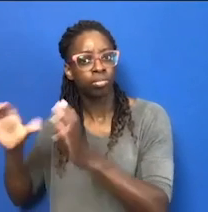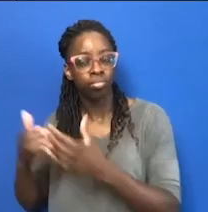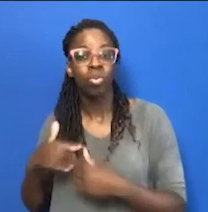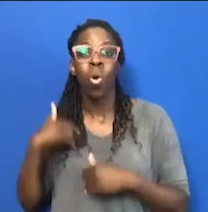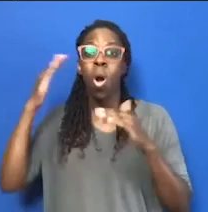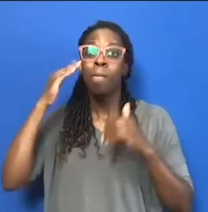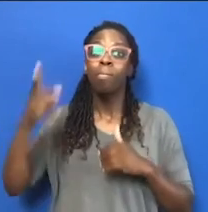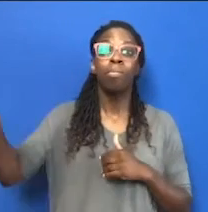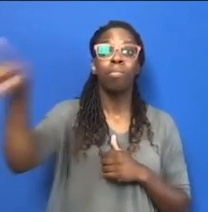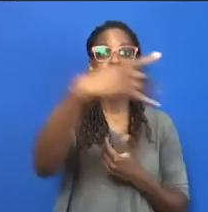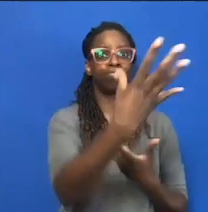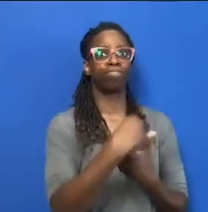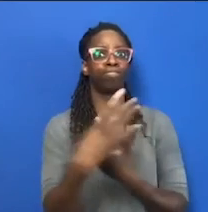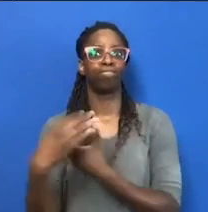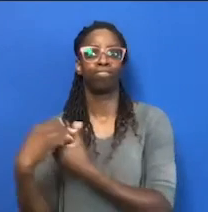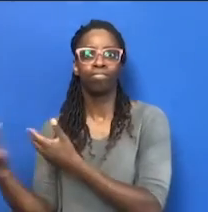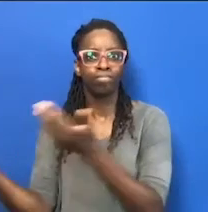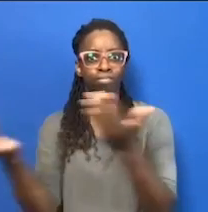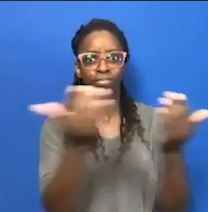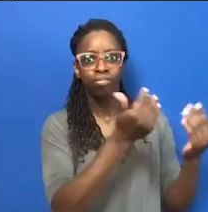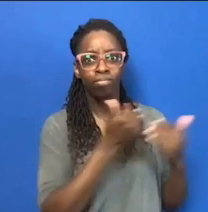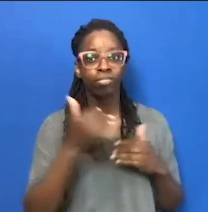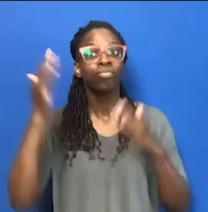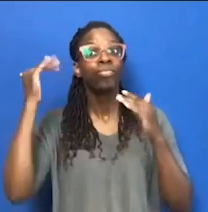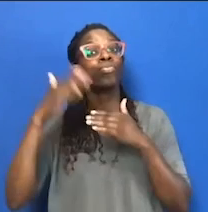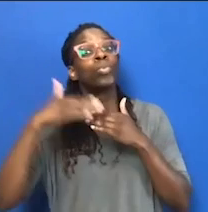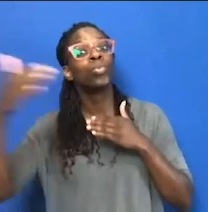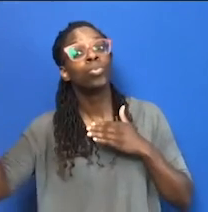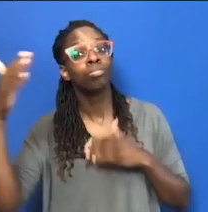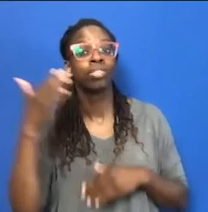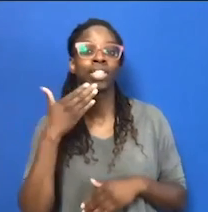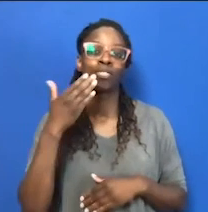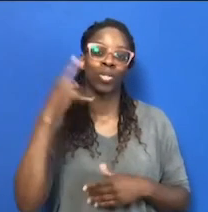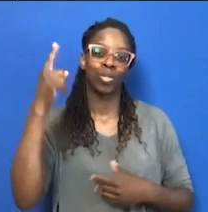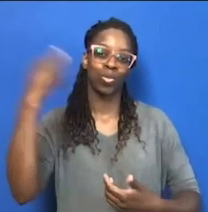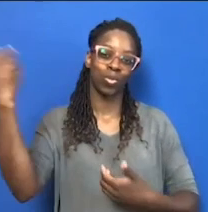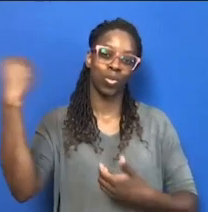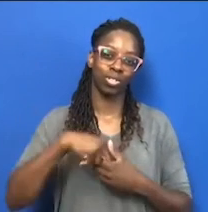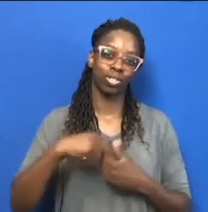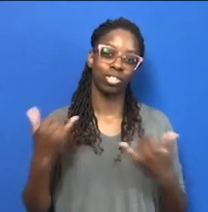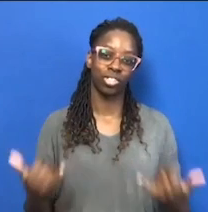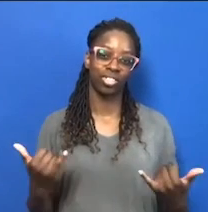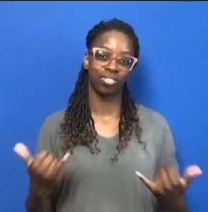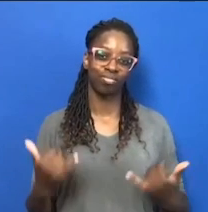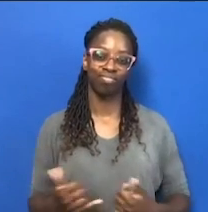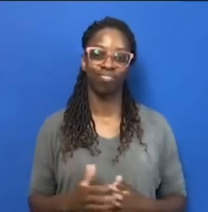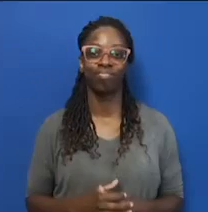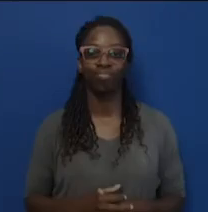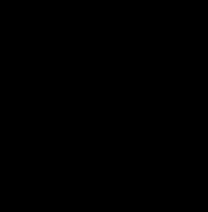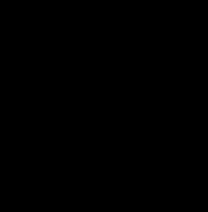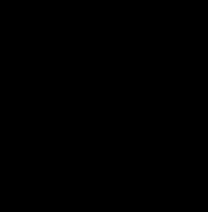ways forward. Thank you for joining me and enjoy the rest of your STEMIEFest adventure.